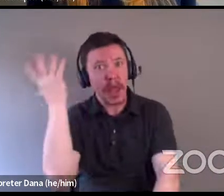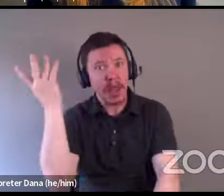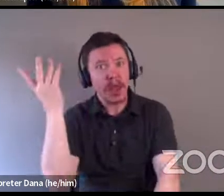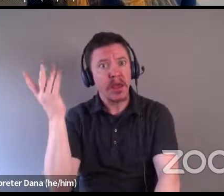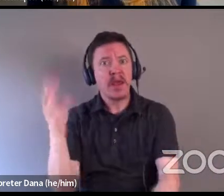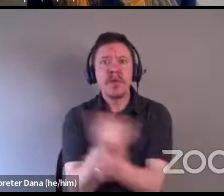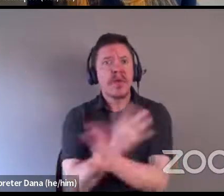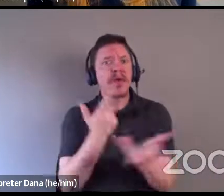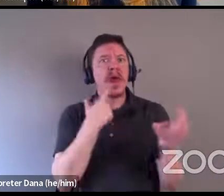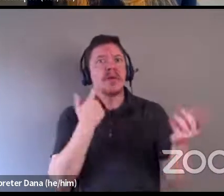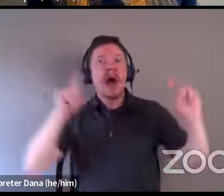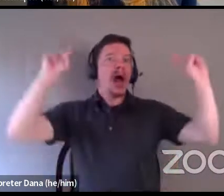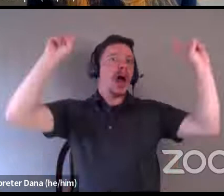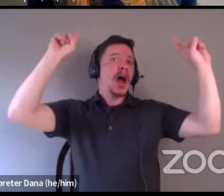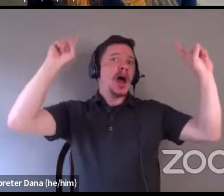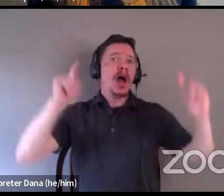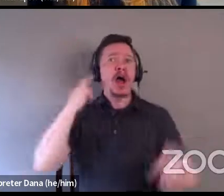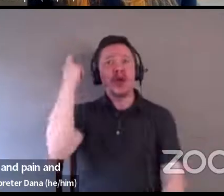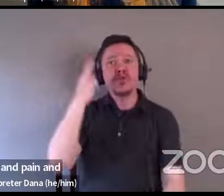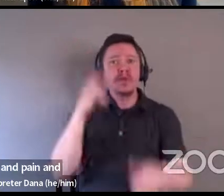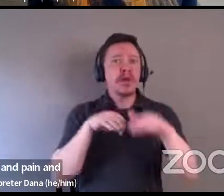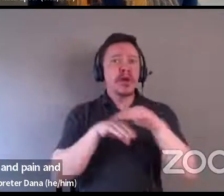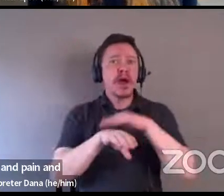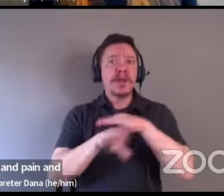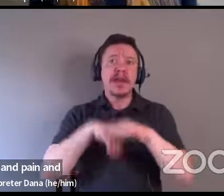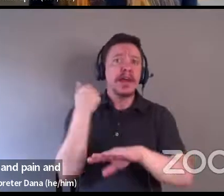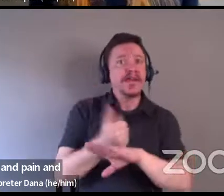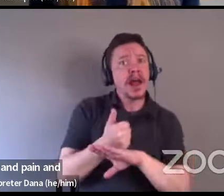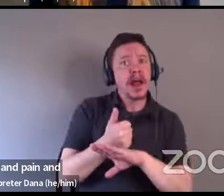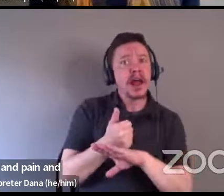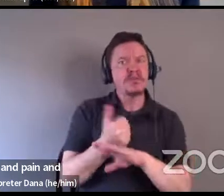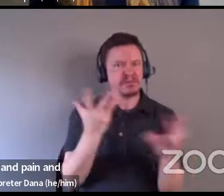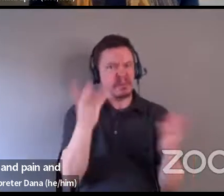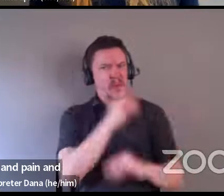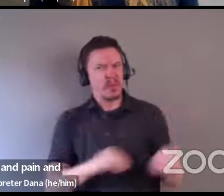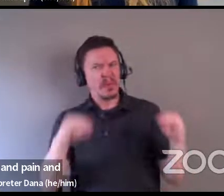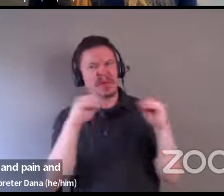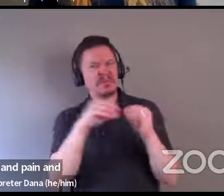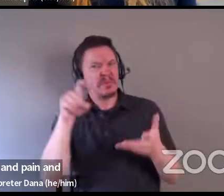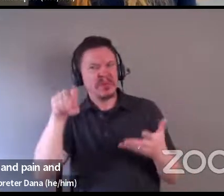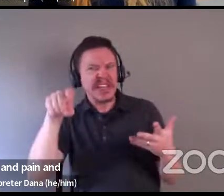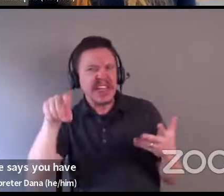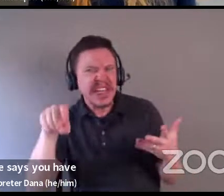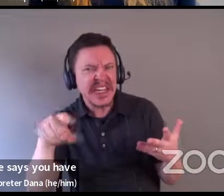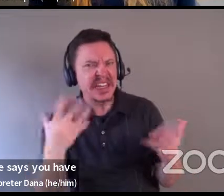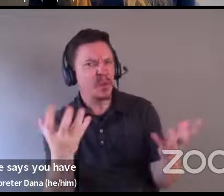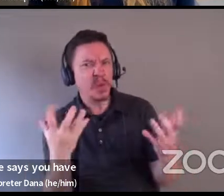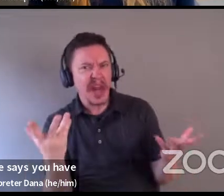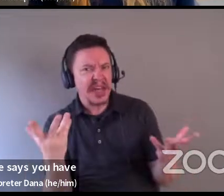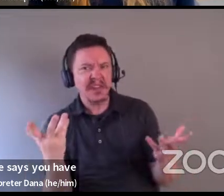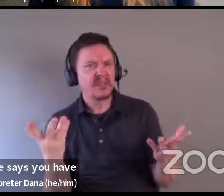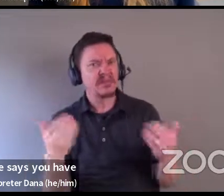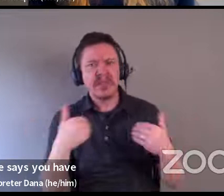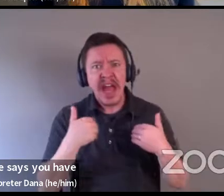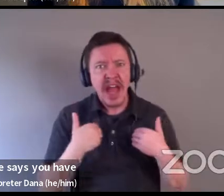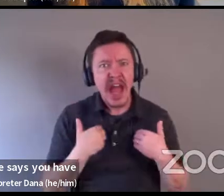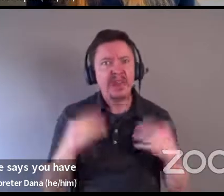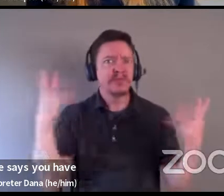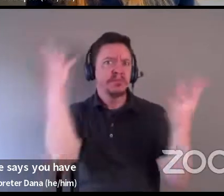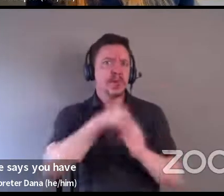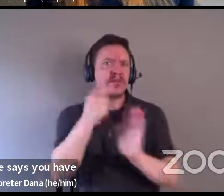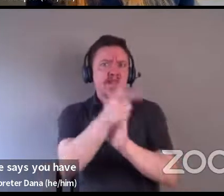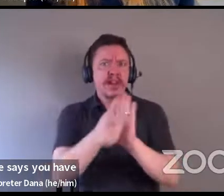will say, well, you've got reasonable accommodation. What more do you need? What more do you want, right? You've got beautiful pieces